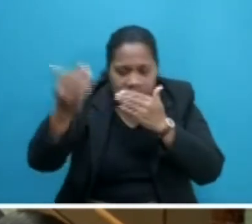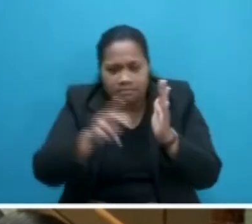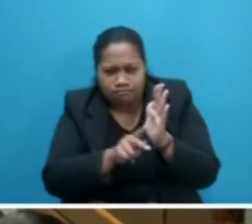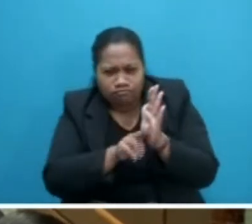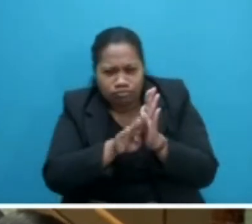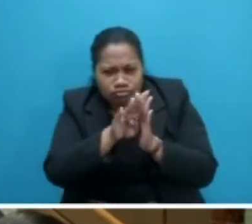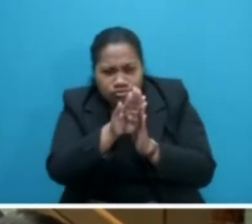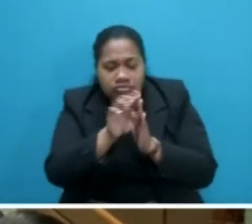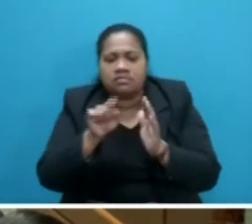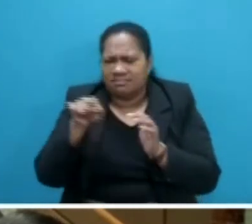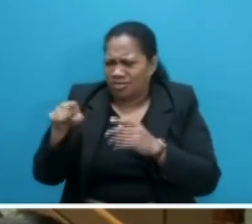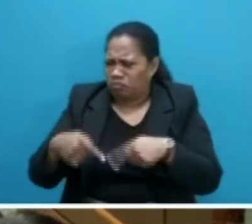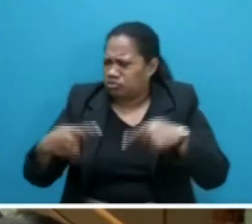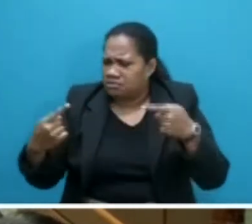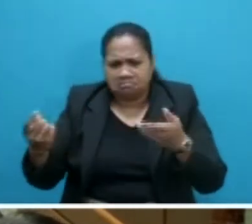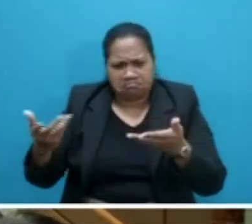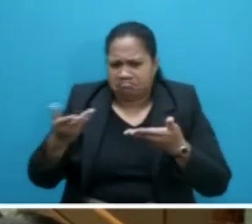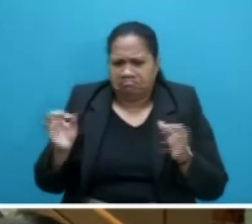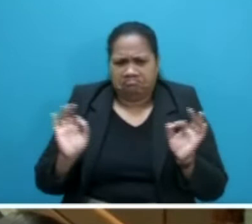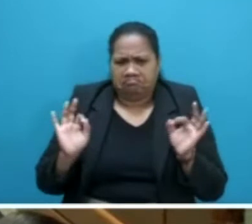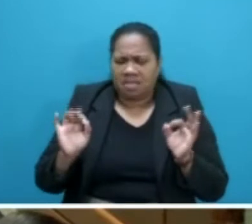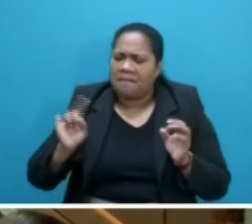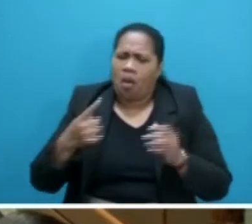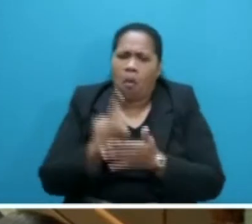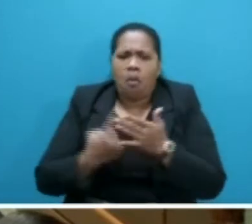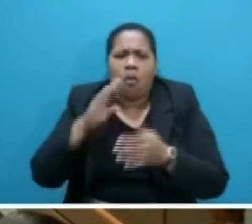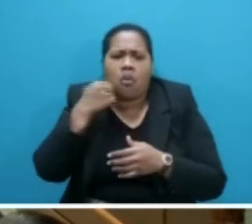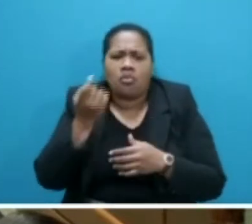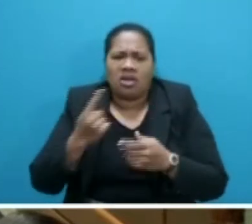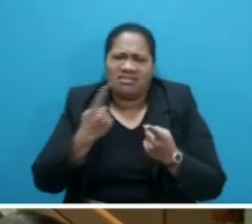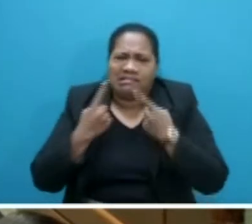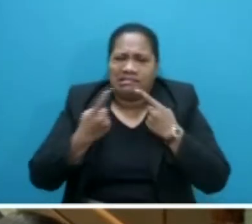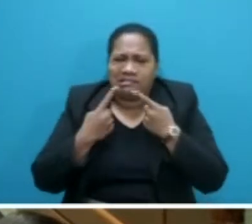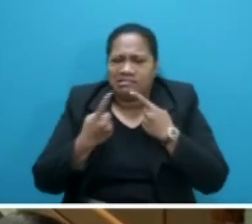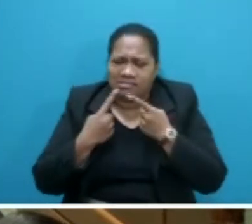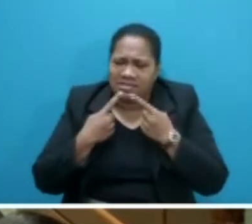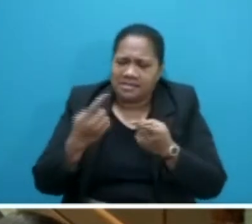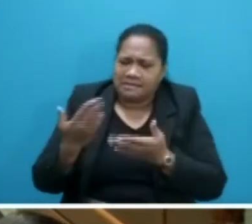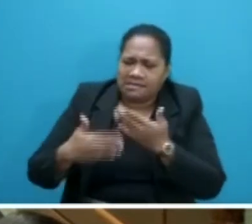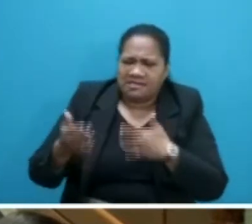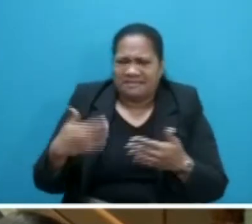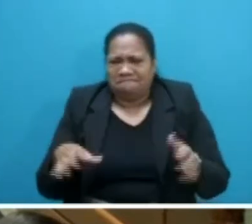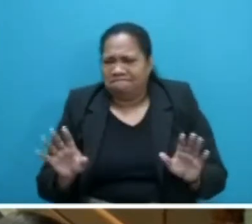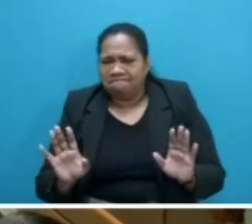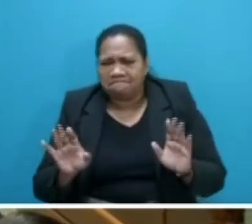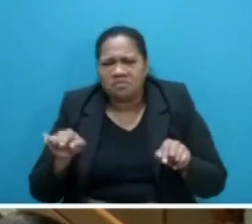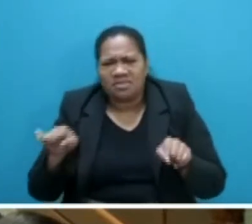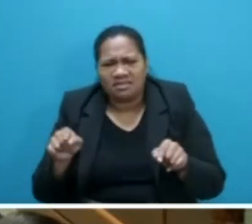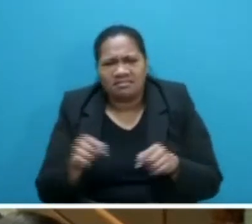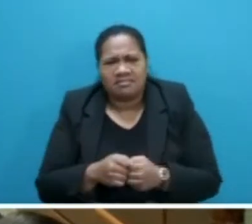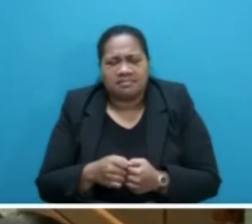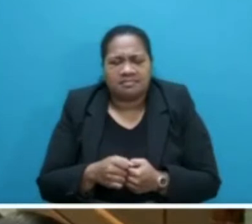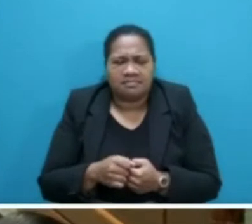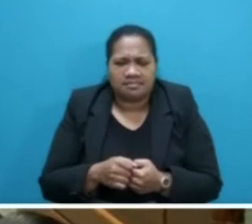they offered nothing but nonsensical comments, half-baked alternatives, and intellectual